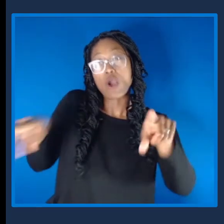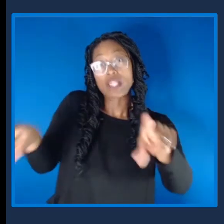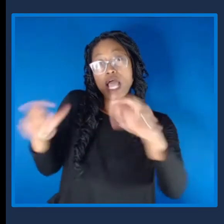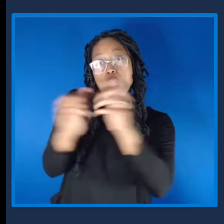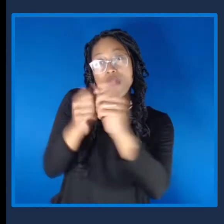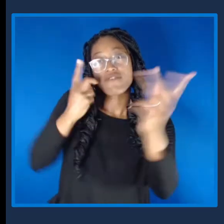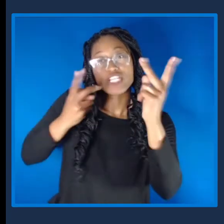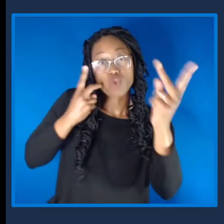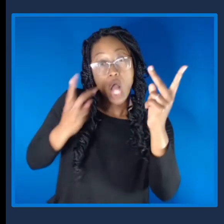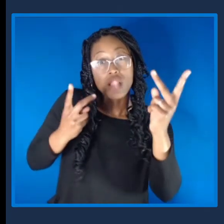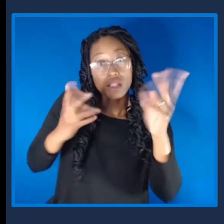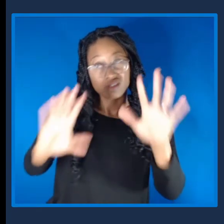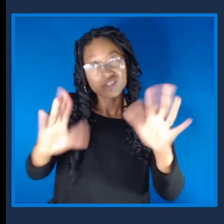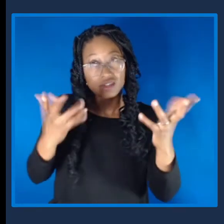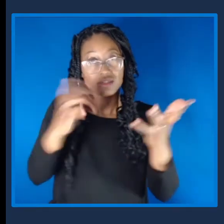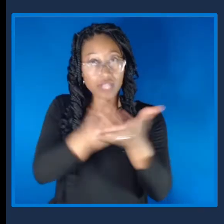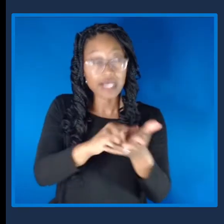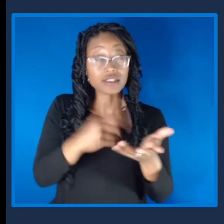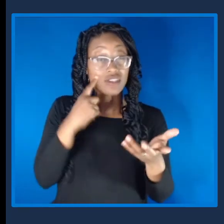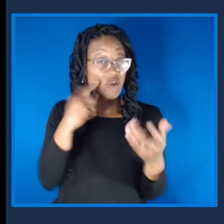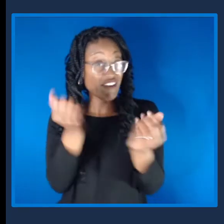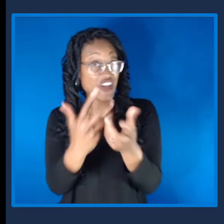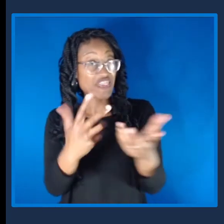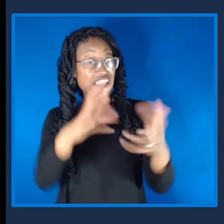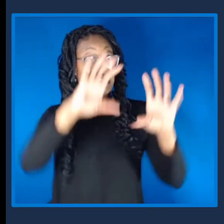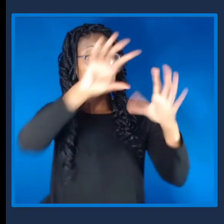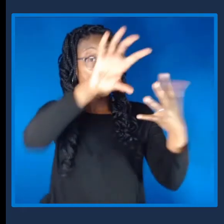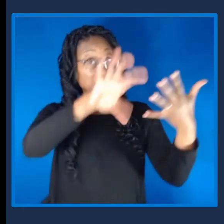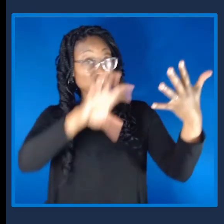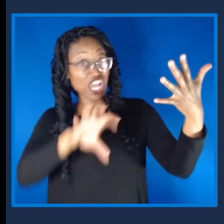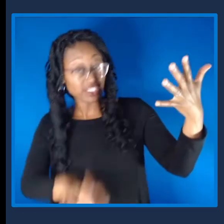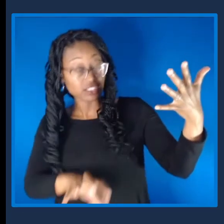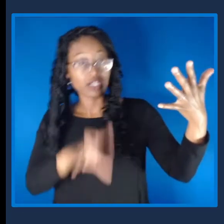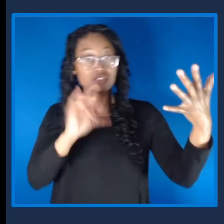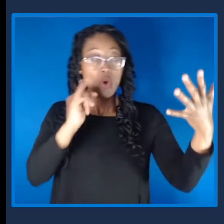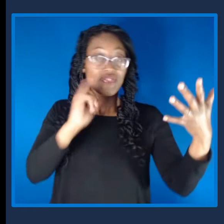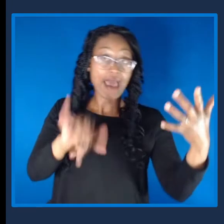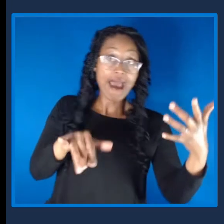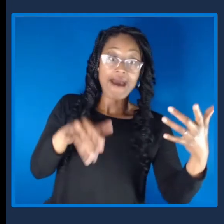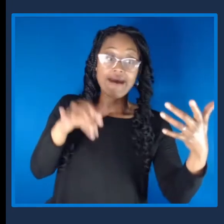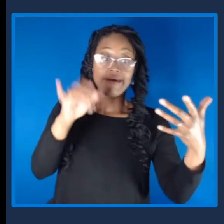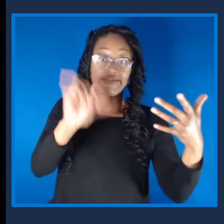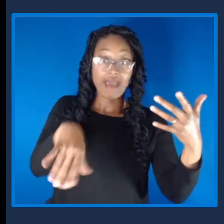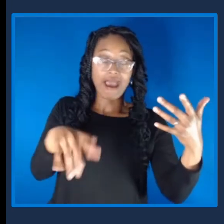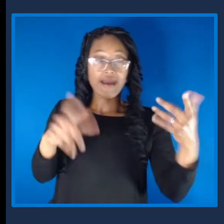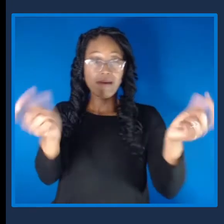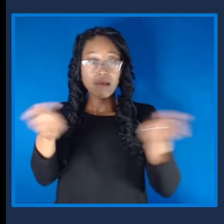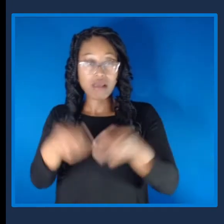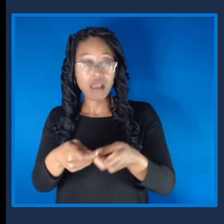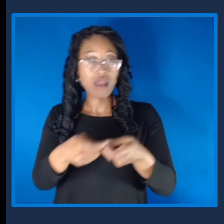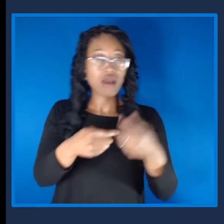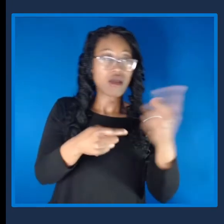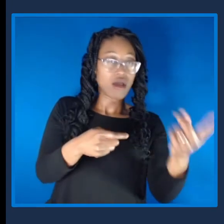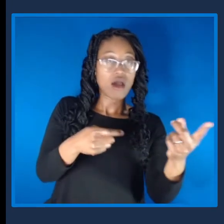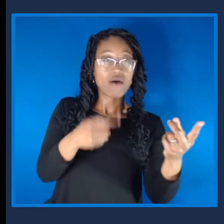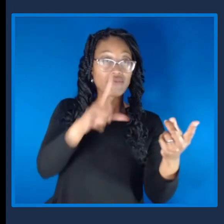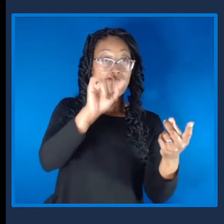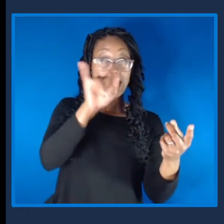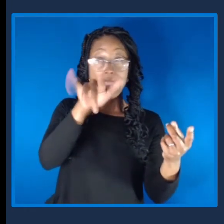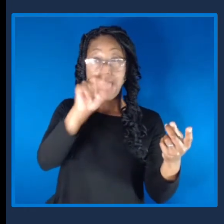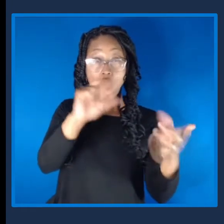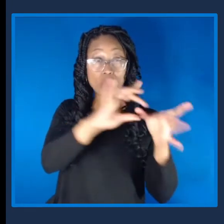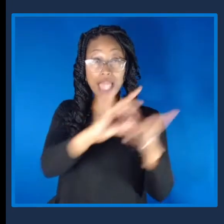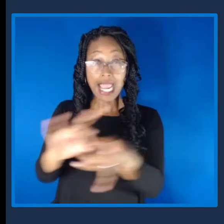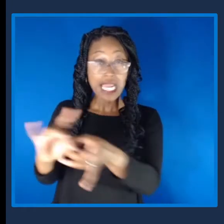visual experience. Do I have everything kind of in a section so that the meaning and the layout are related to one another? I can do a similar thing